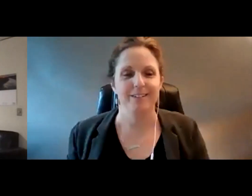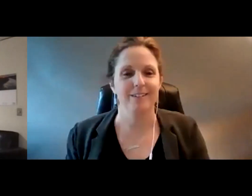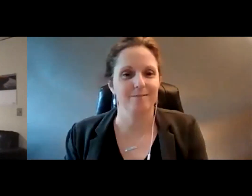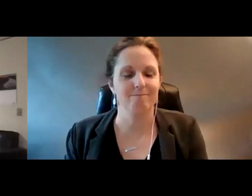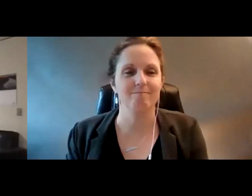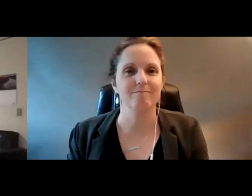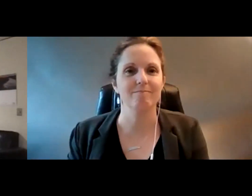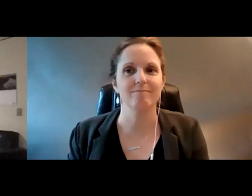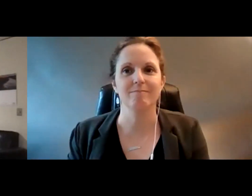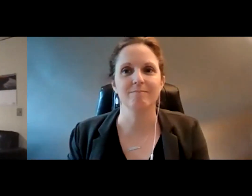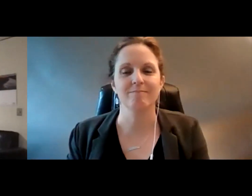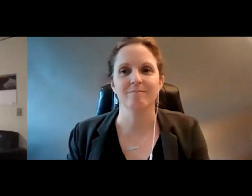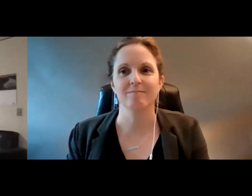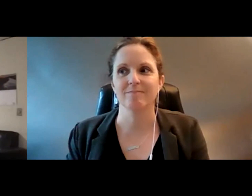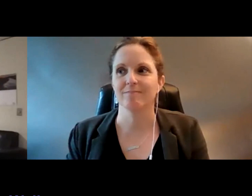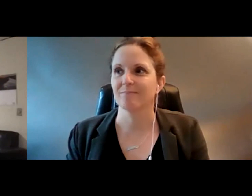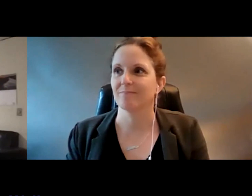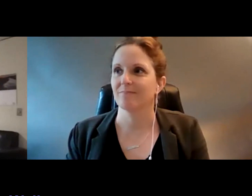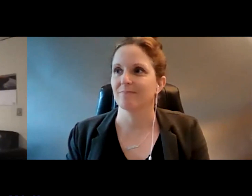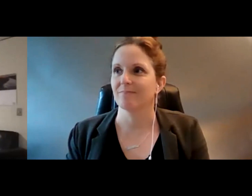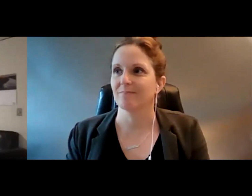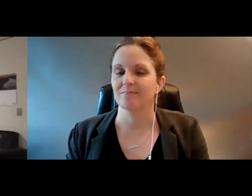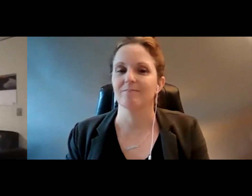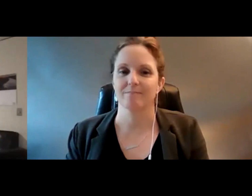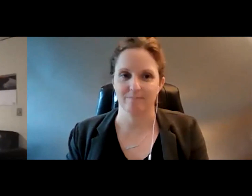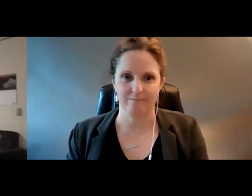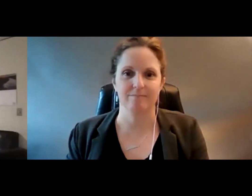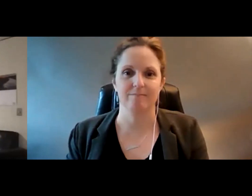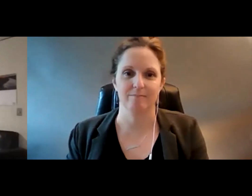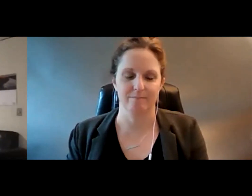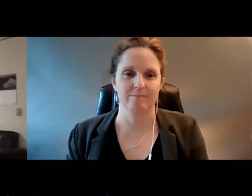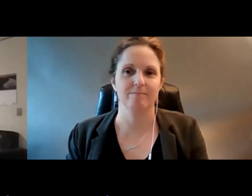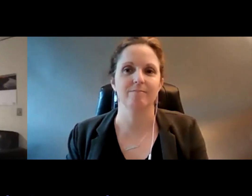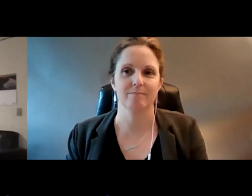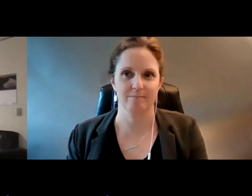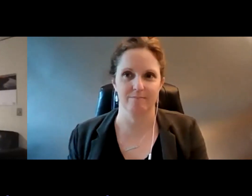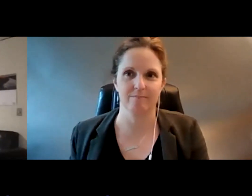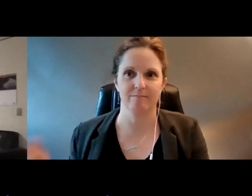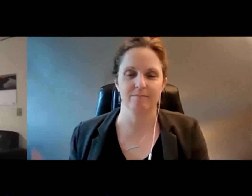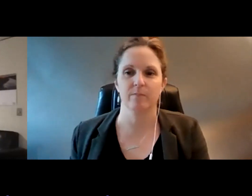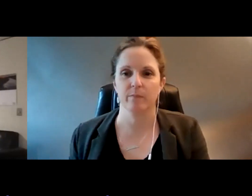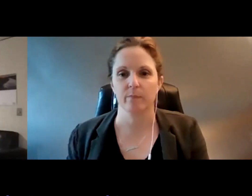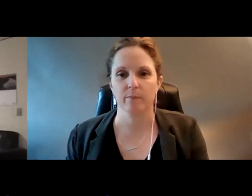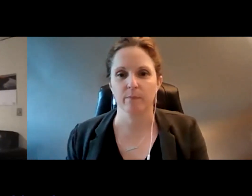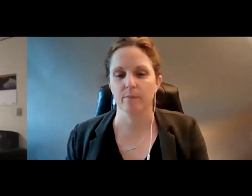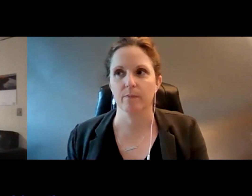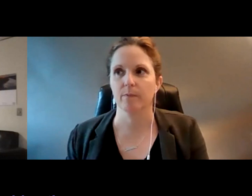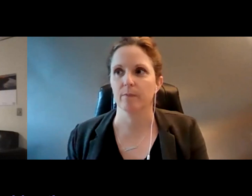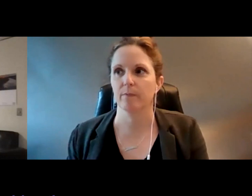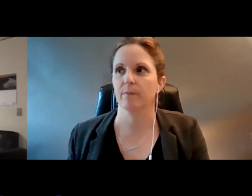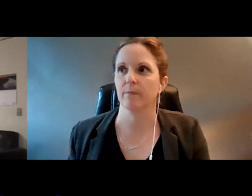move people along the continuum of being ready to try to quit. Sorry for the long answer. I hope that was